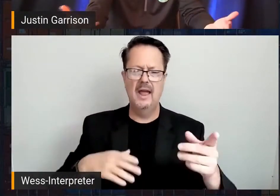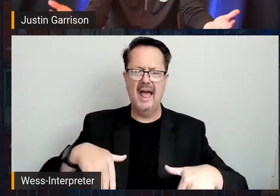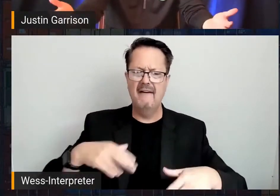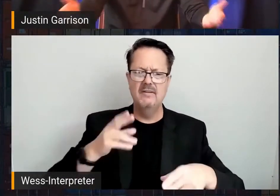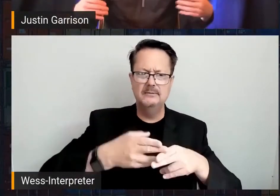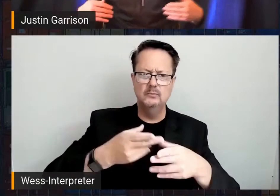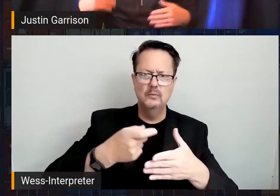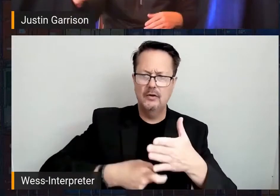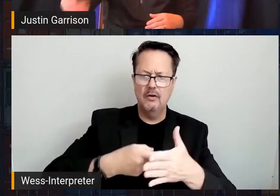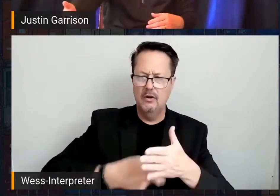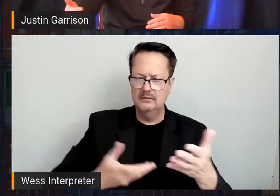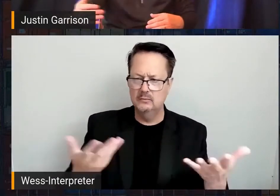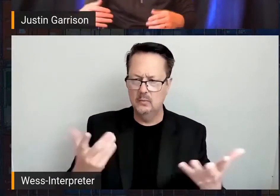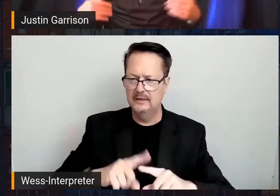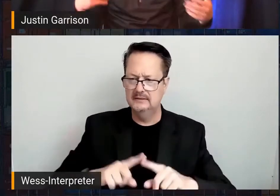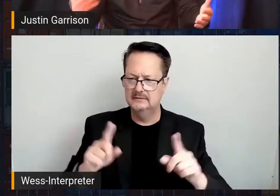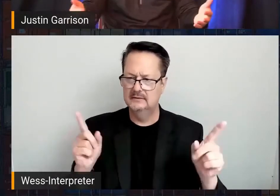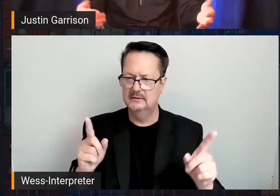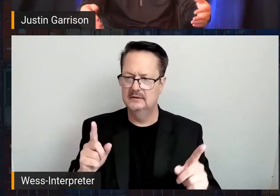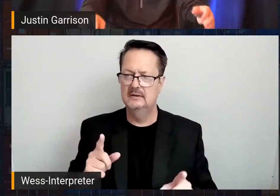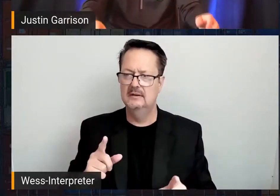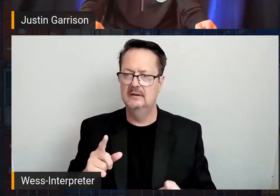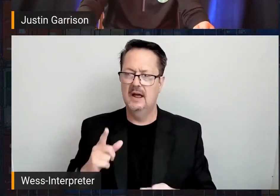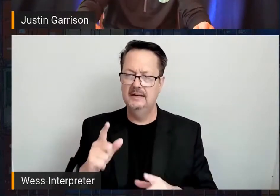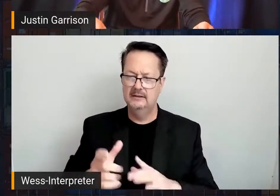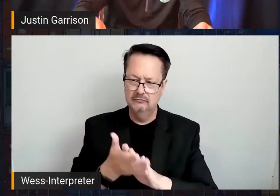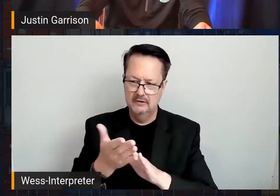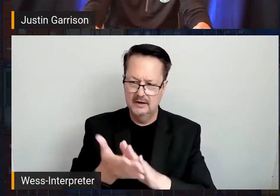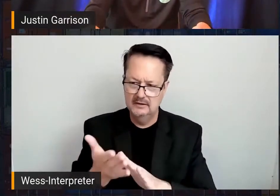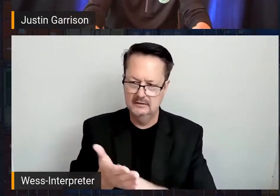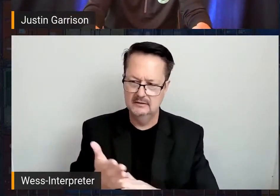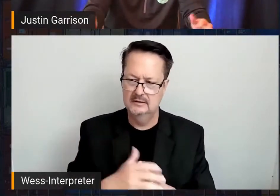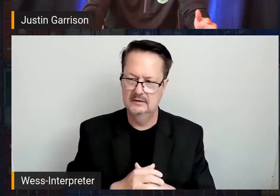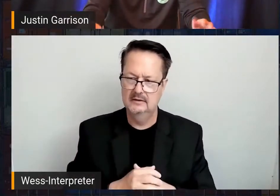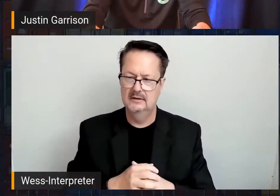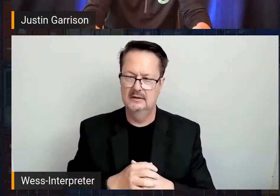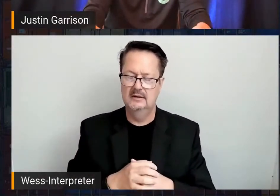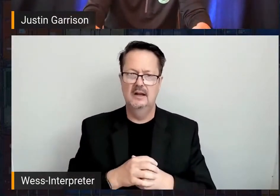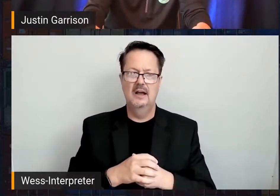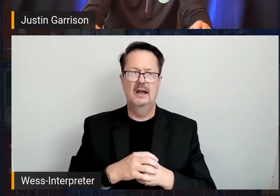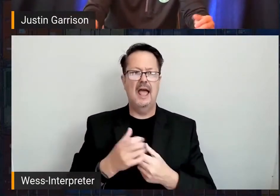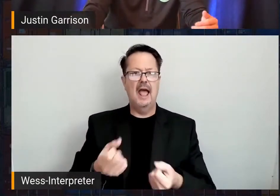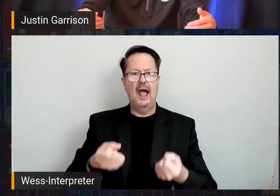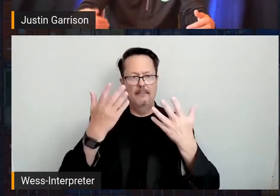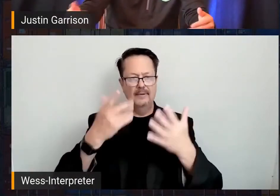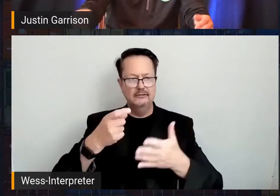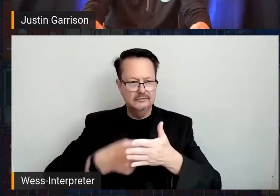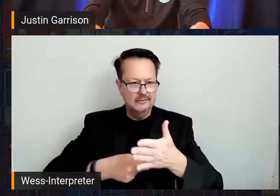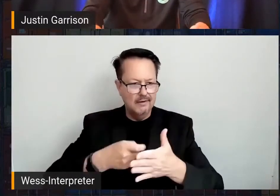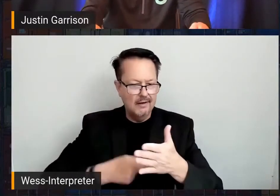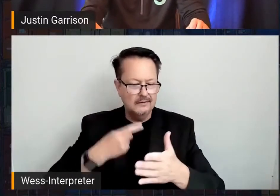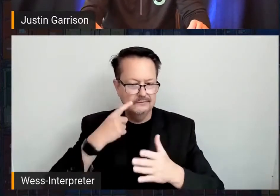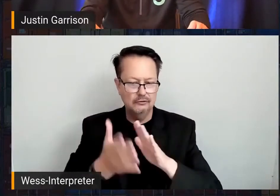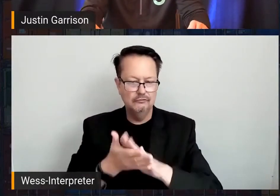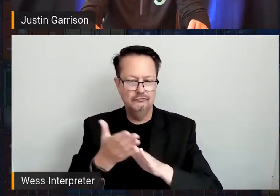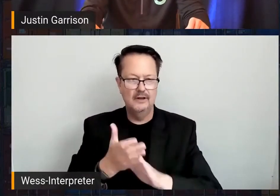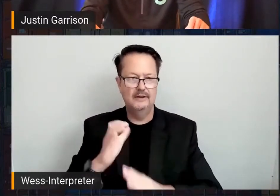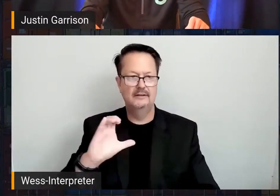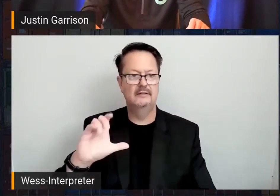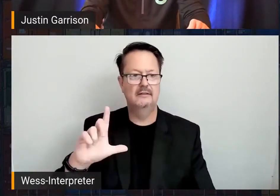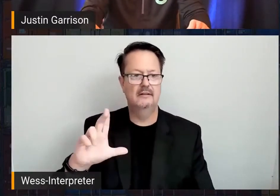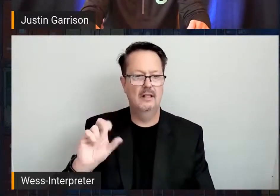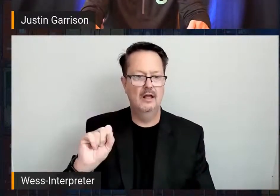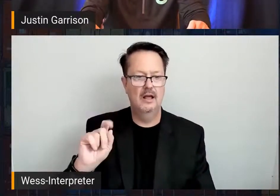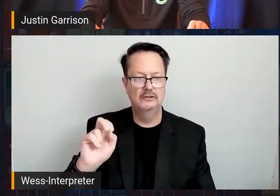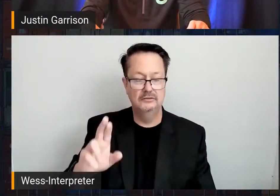what's the difference of, like, I need to run this, I need support, something has to be in there for how much this costs for running these clusters.